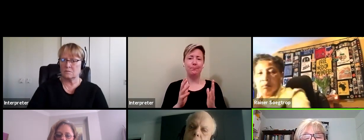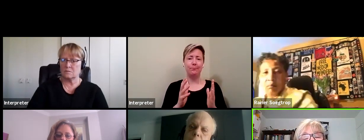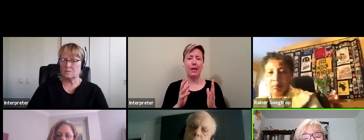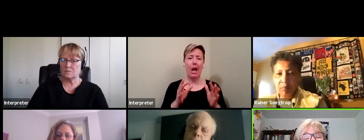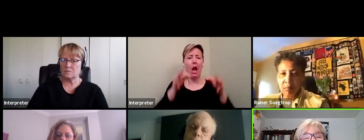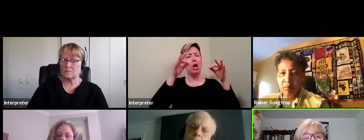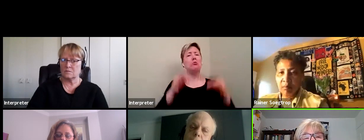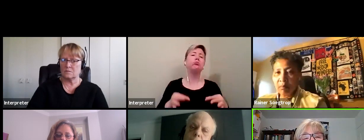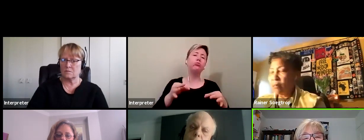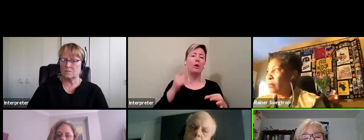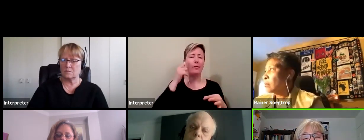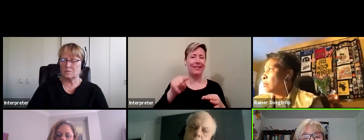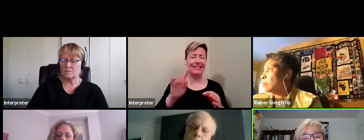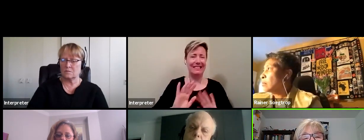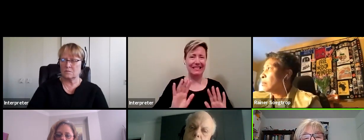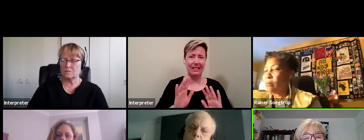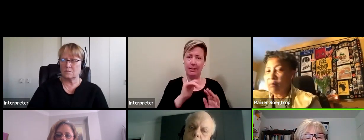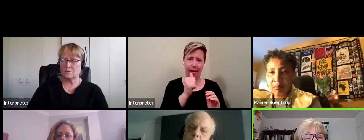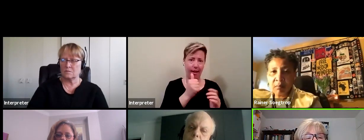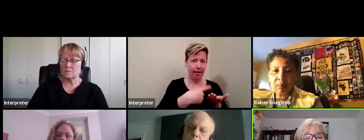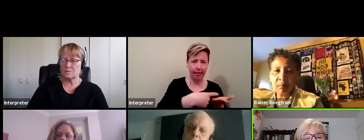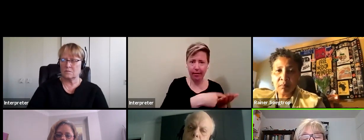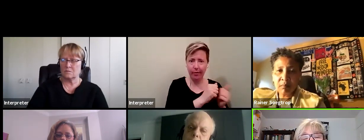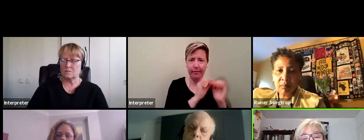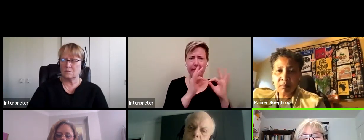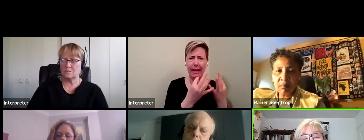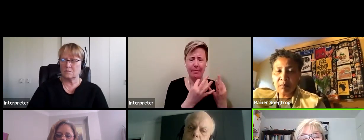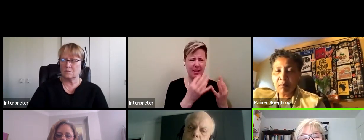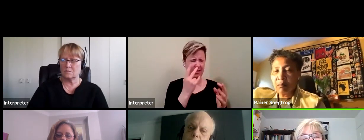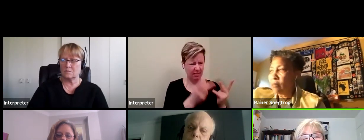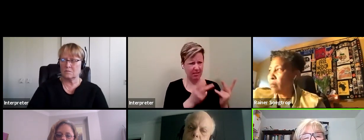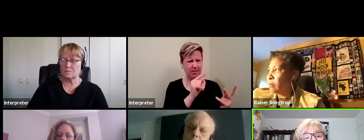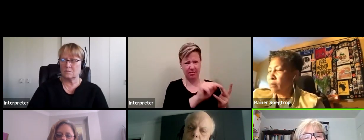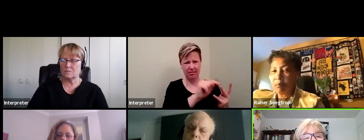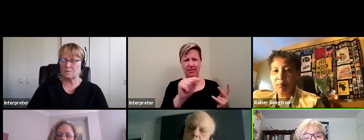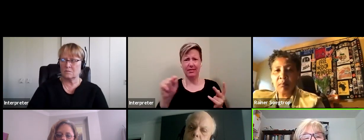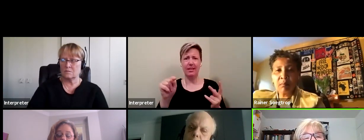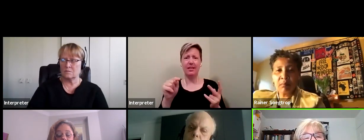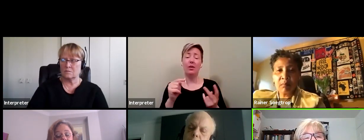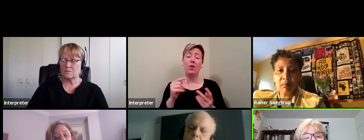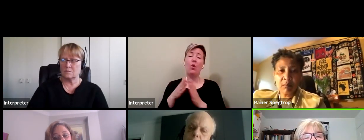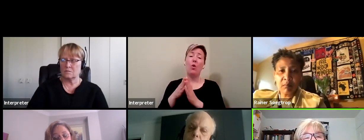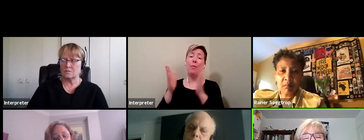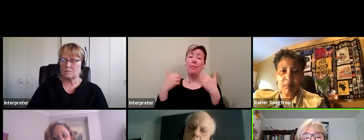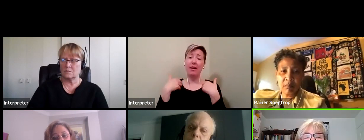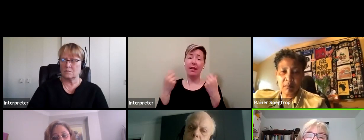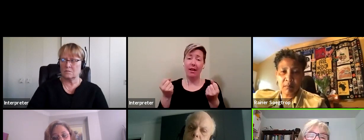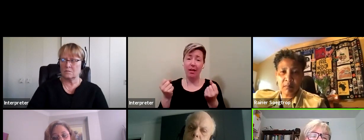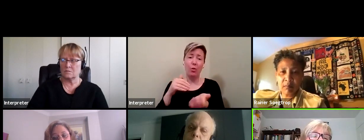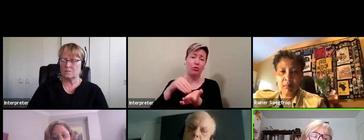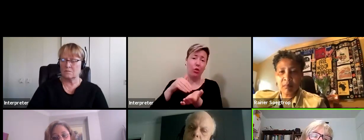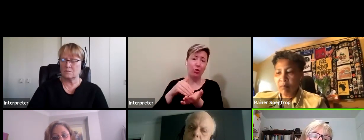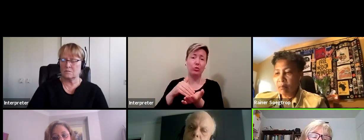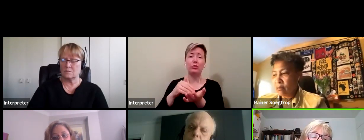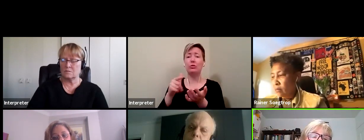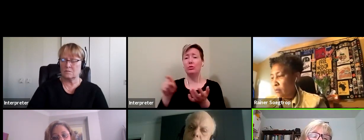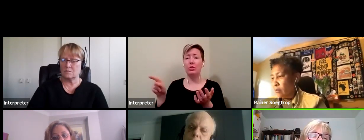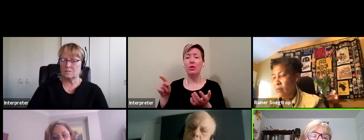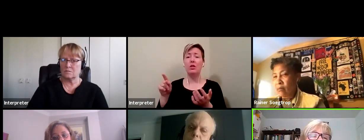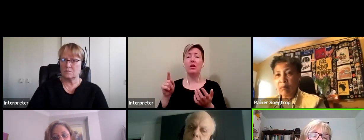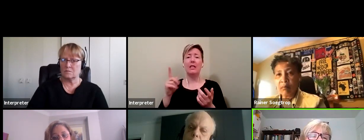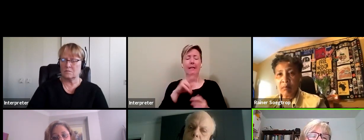members. And in fact, we're seeing public officers of health, administrators, and doctors in homes basically saying that they're not going to